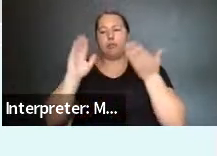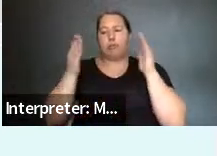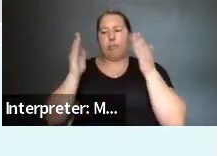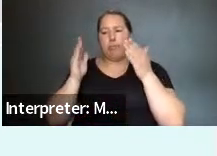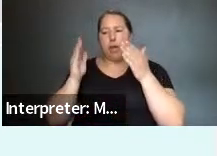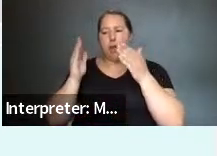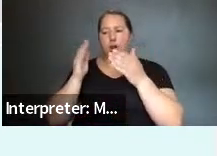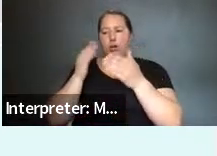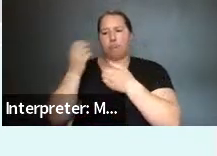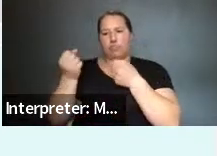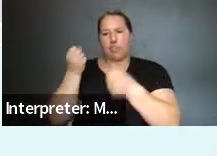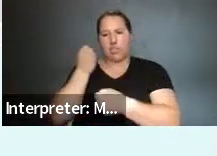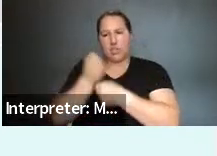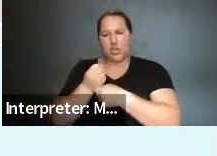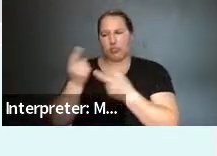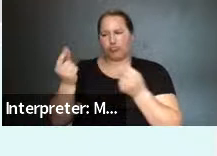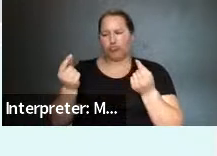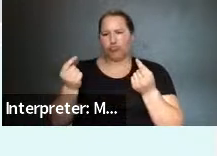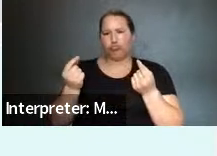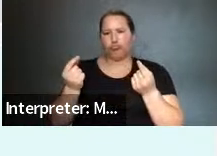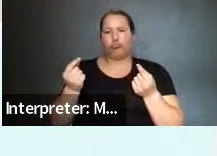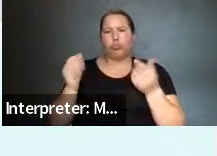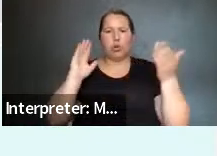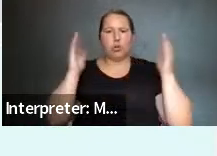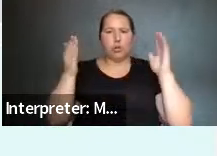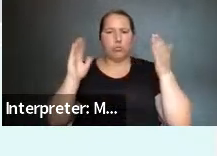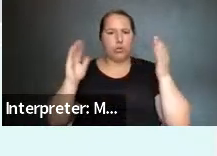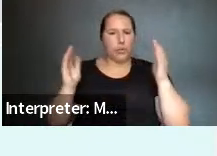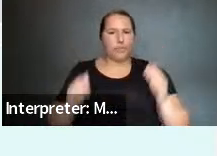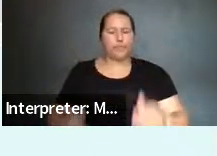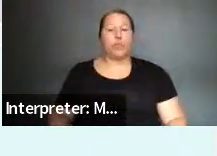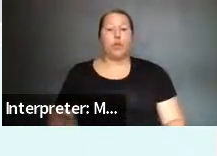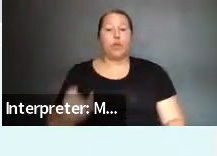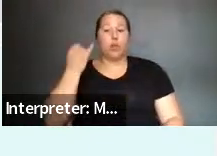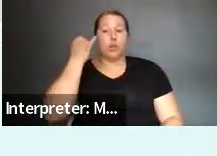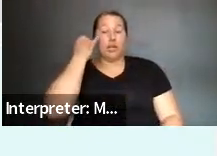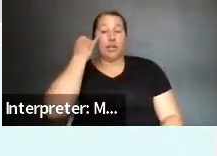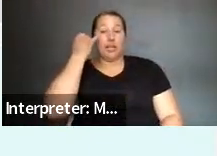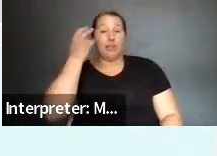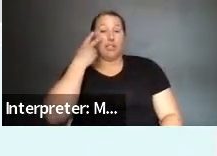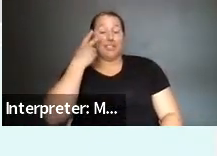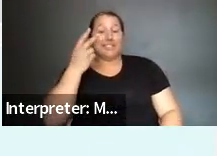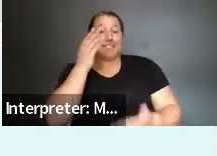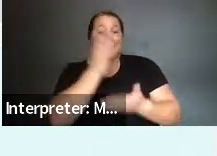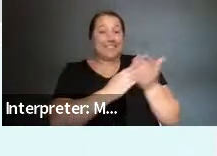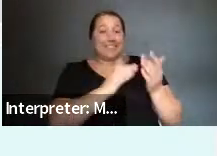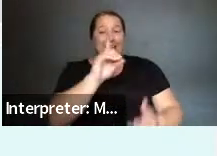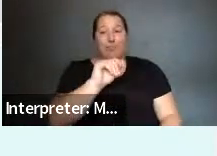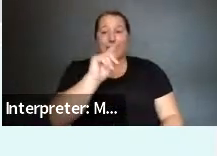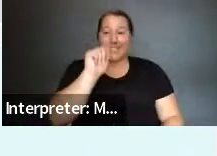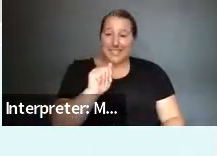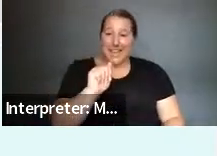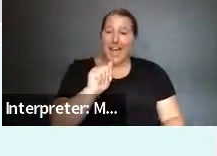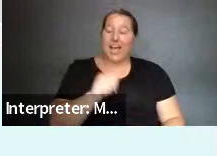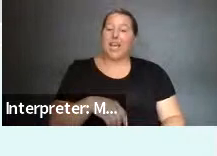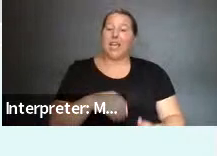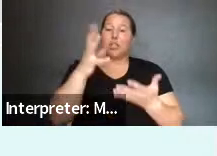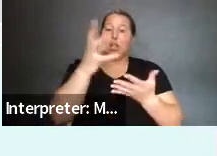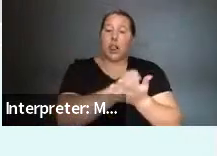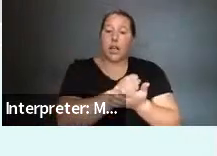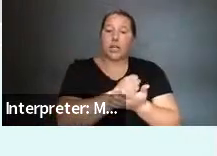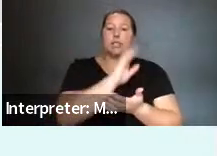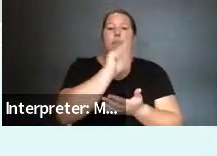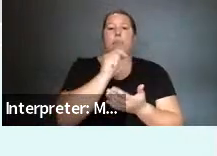And so as you see that same data is collected, but this just gives year to date.